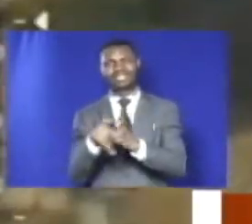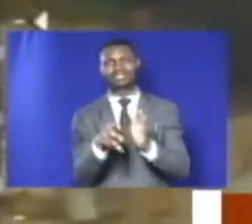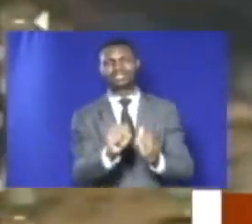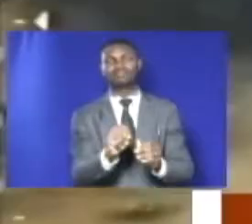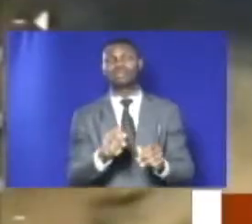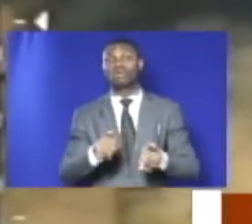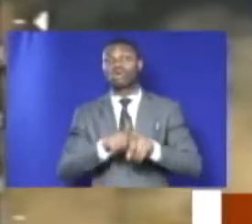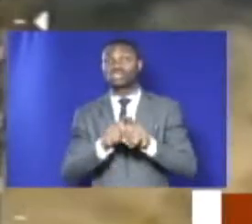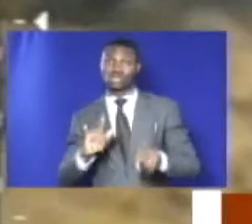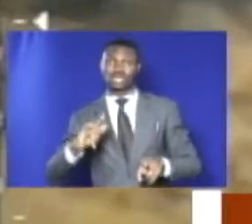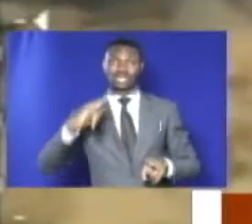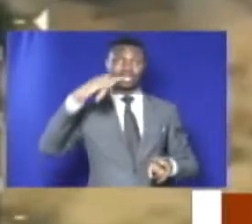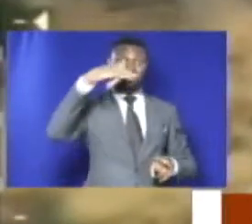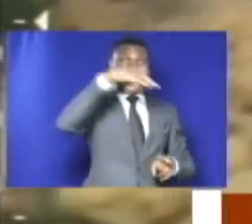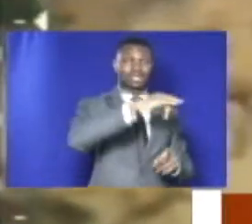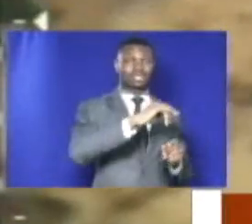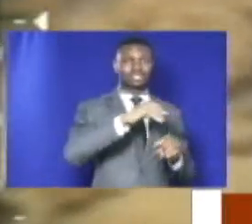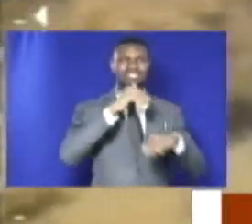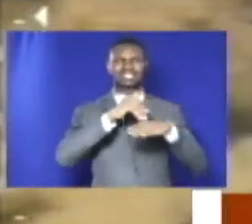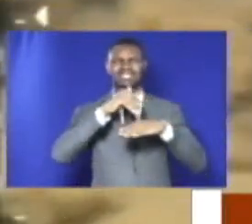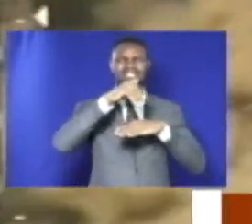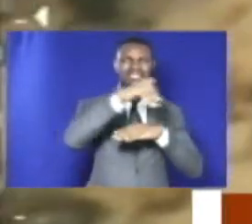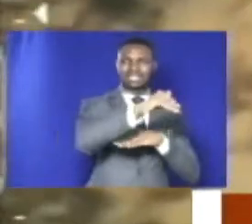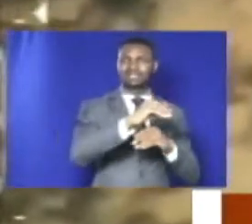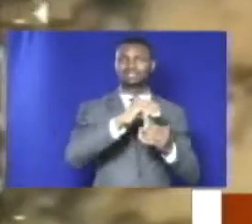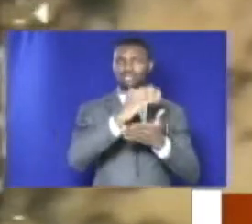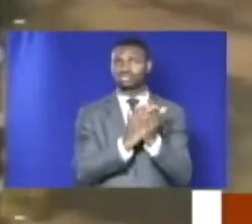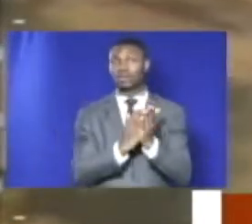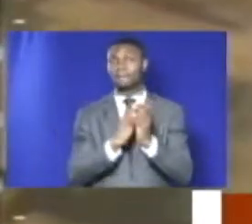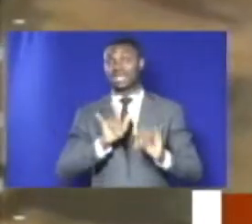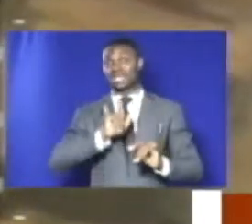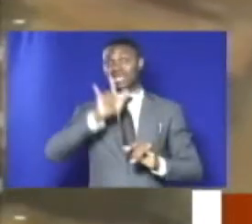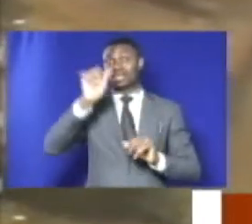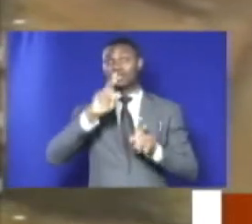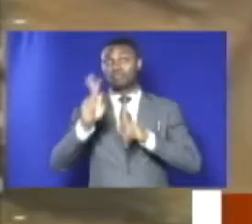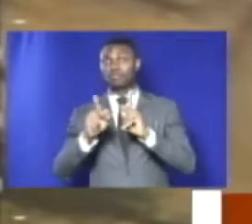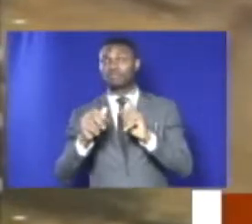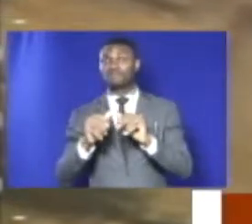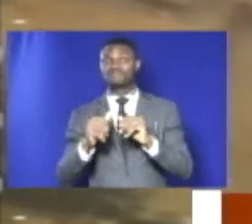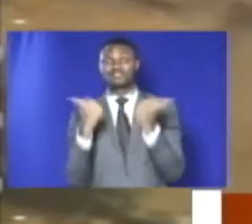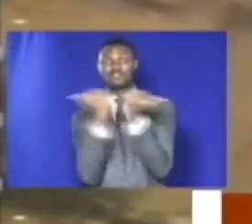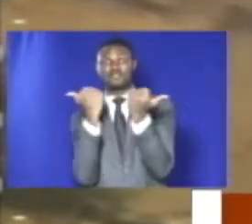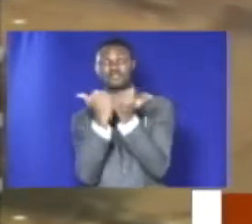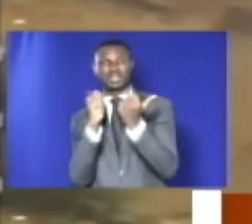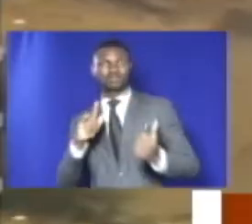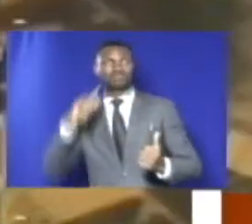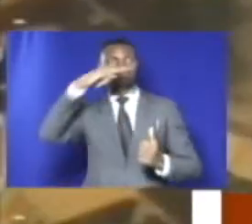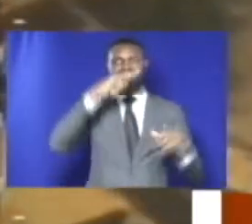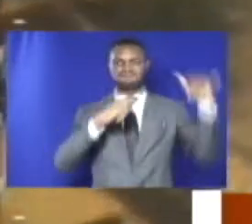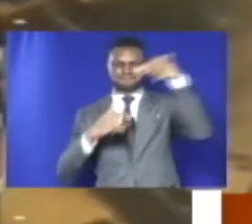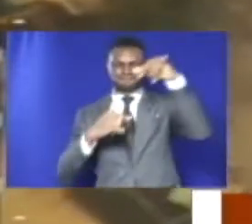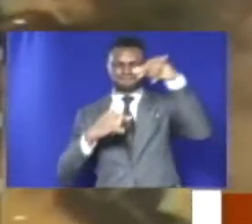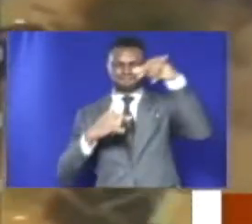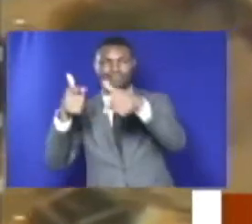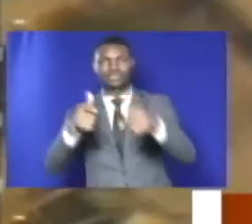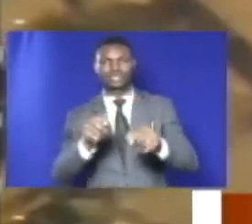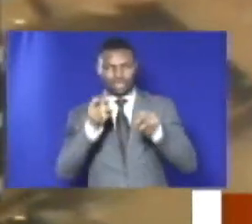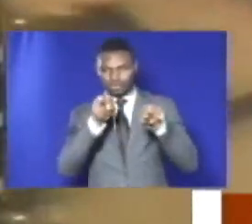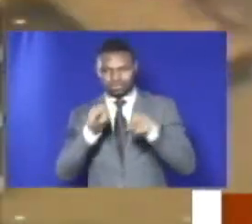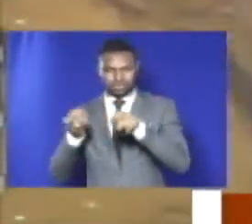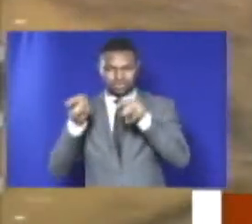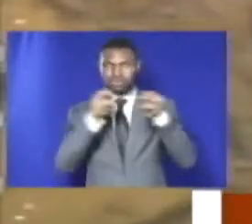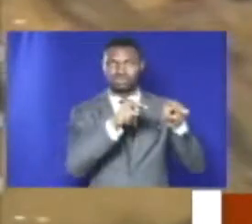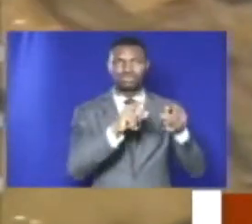Force also dispatched a force package of Nigerian Air Force fighter jets, that is, as well as an intelligence, surveillance, and reconnaissance